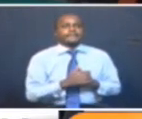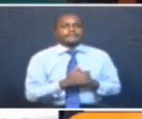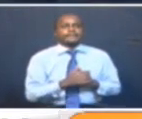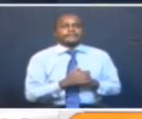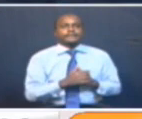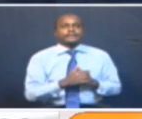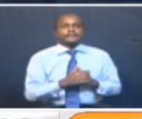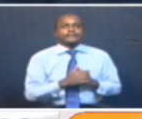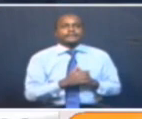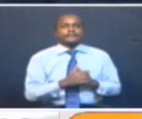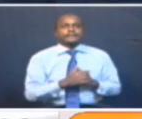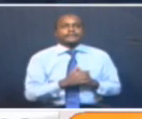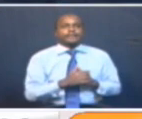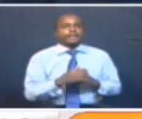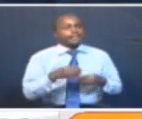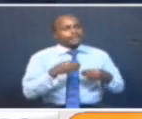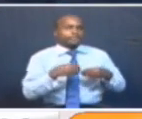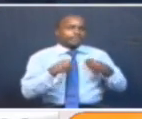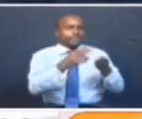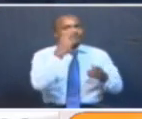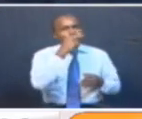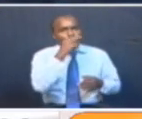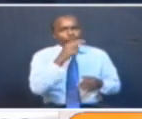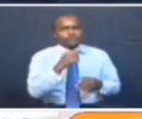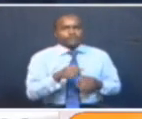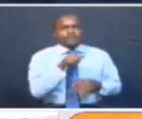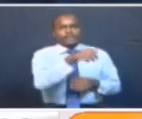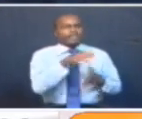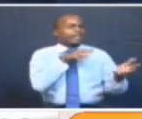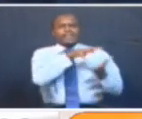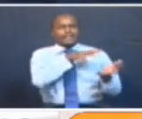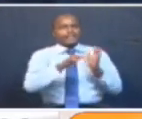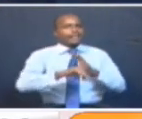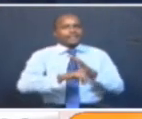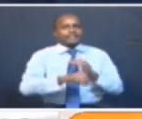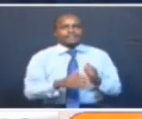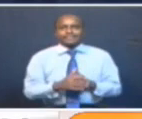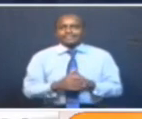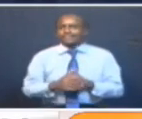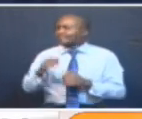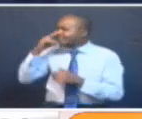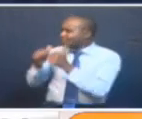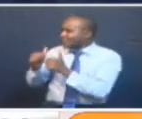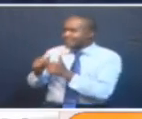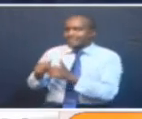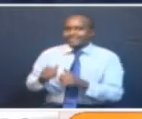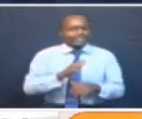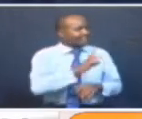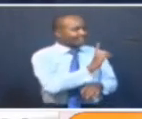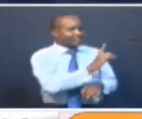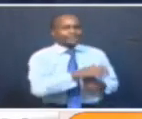absolutely, when I told him a joke, he laughed like a child. What joke was that? No. Come on,